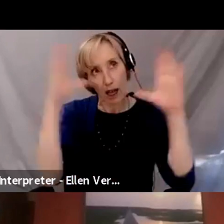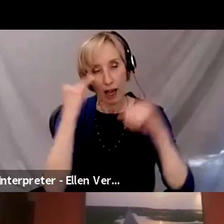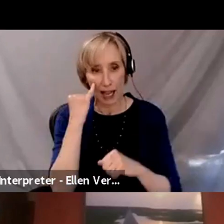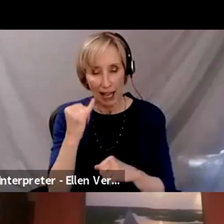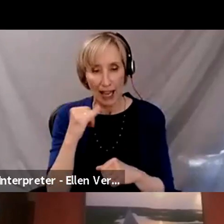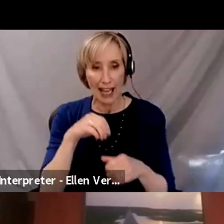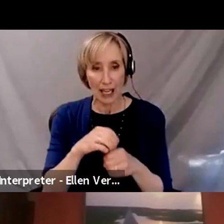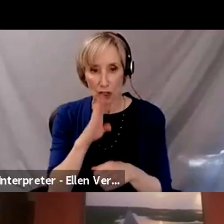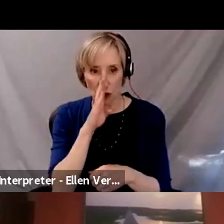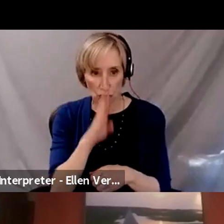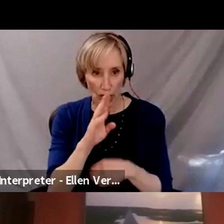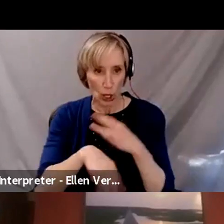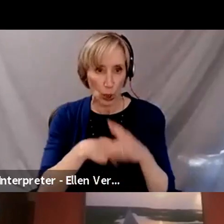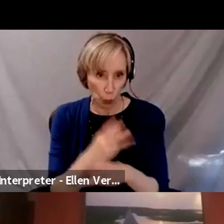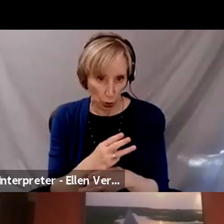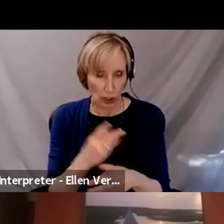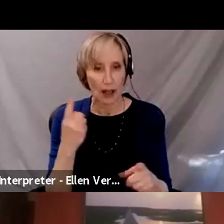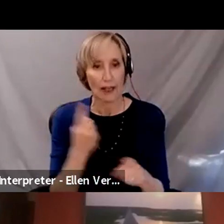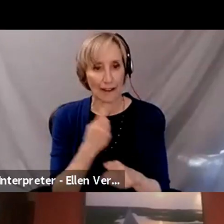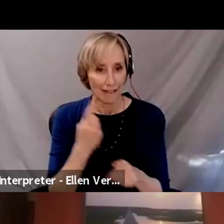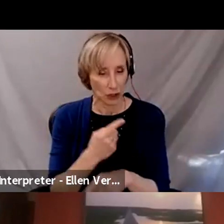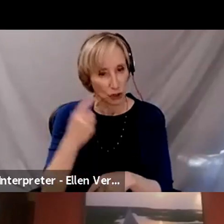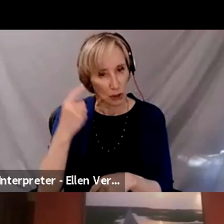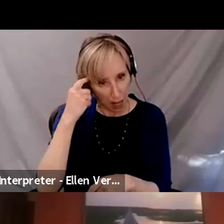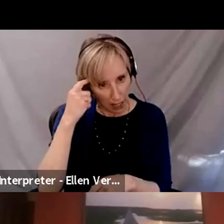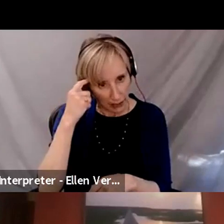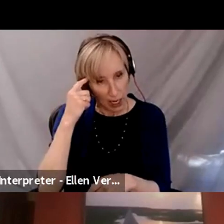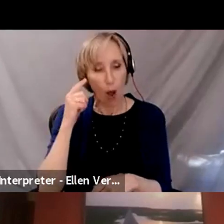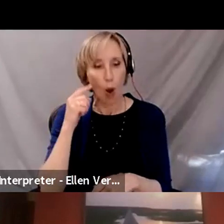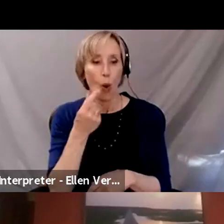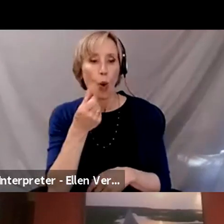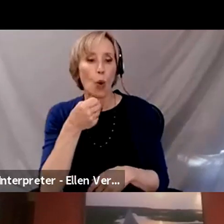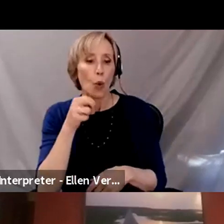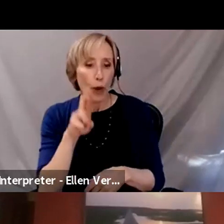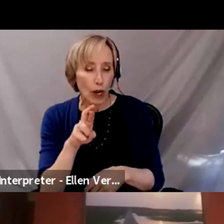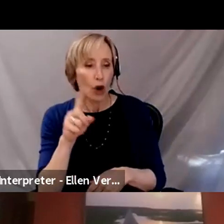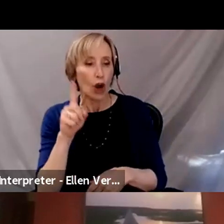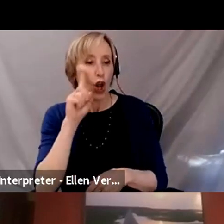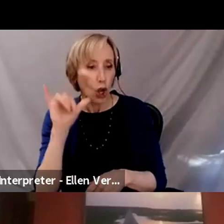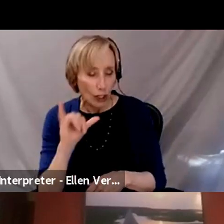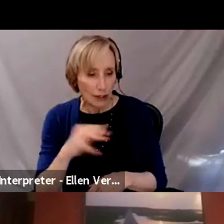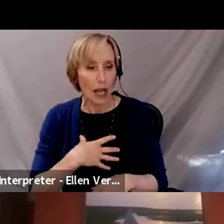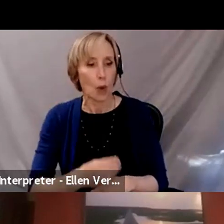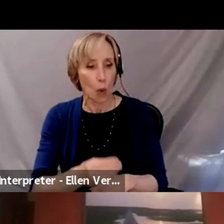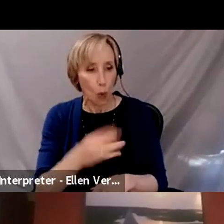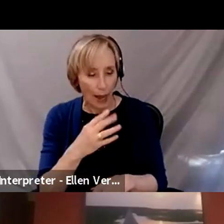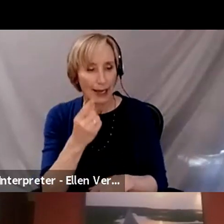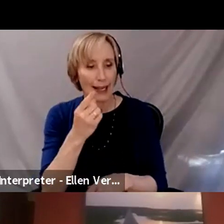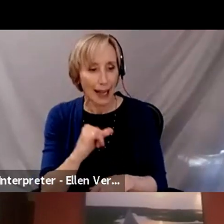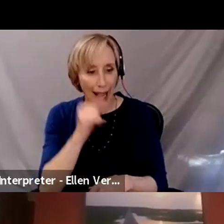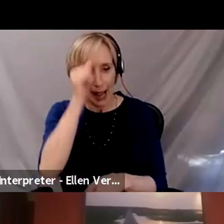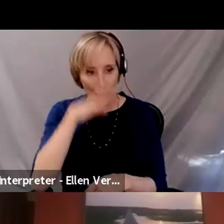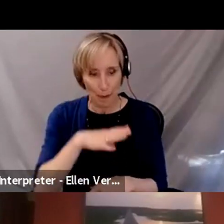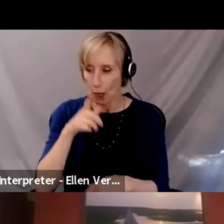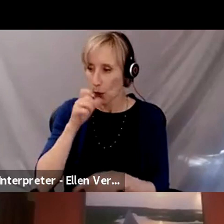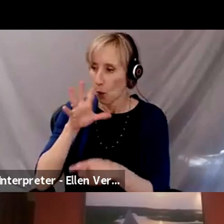heteronormative and the conventional mind, if you will, of what queerness looks like. and is a hindrance to accessibility in terms of